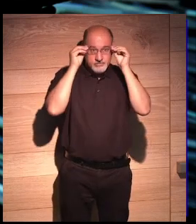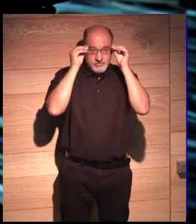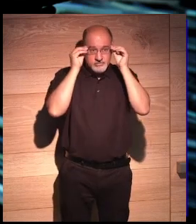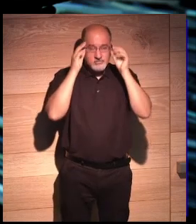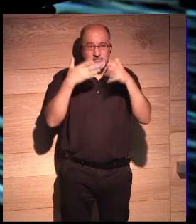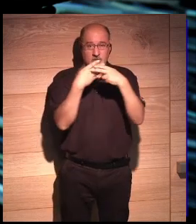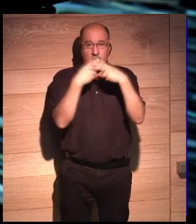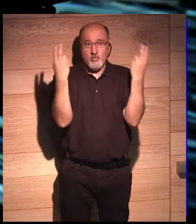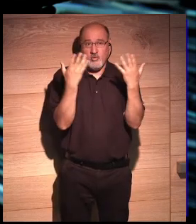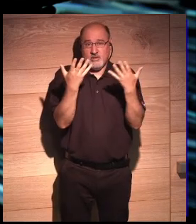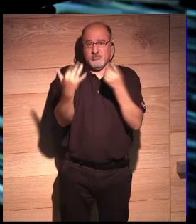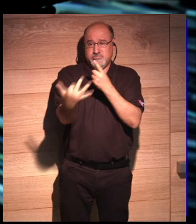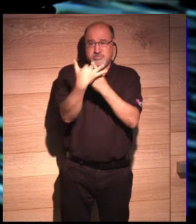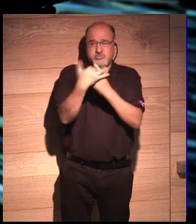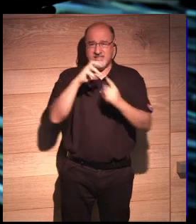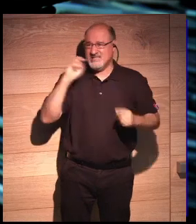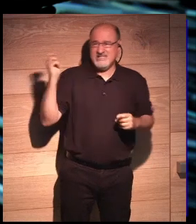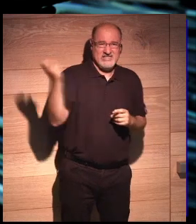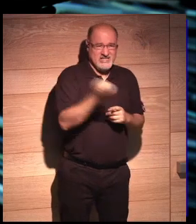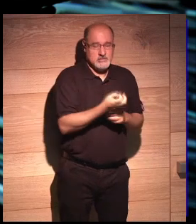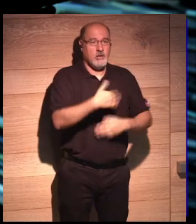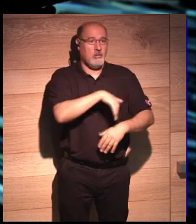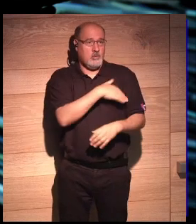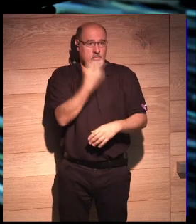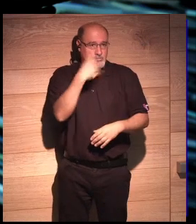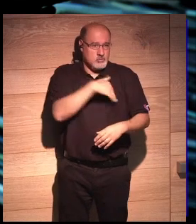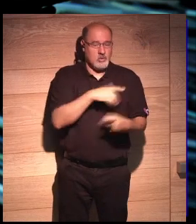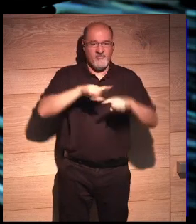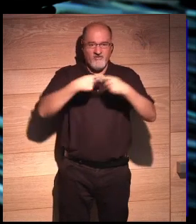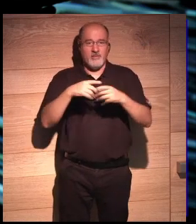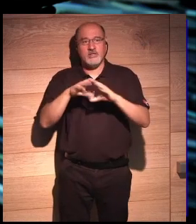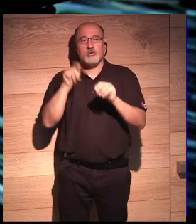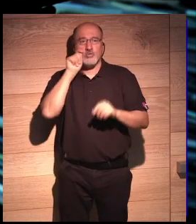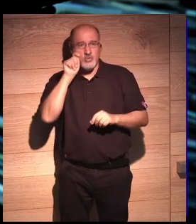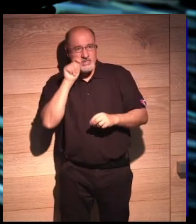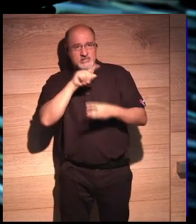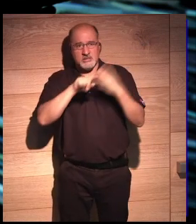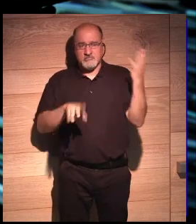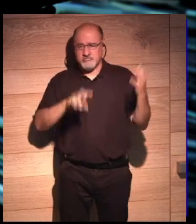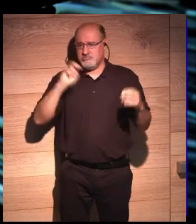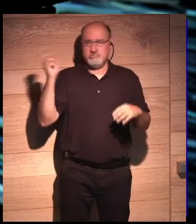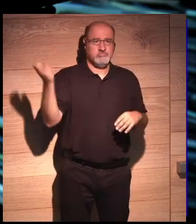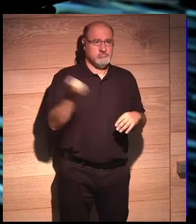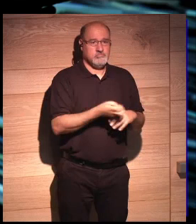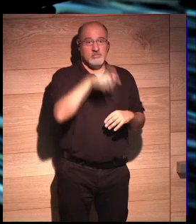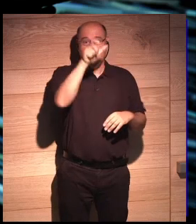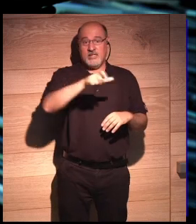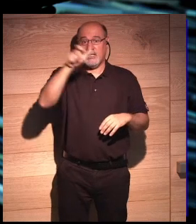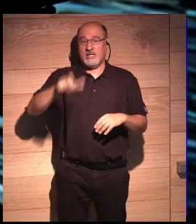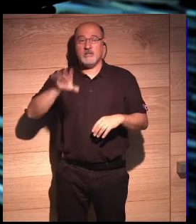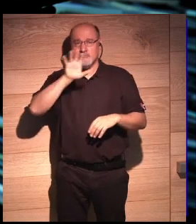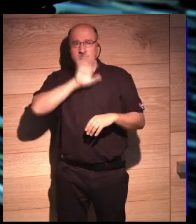families, there were students, there were tourists, lots of people interested in tech, but lots of